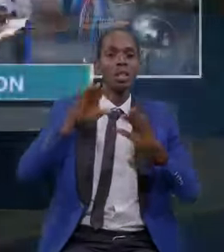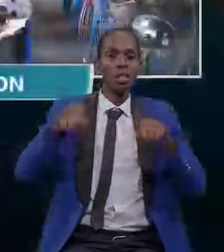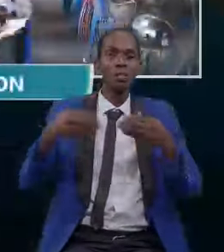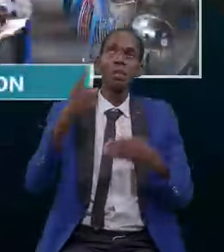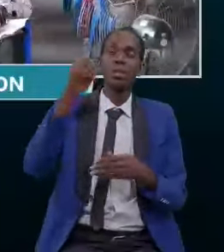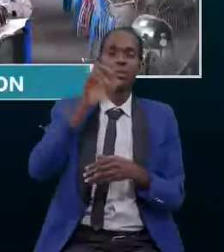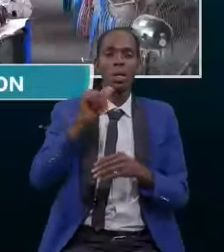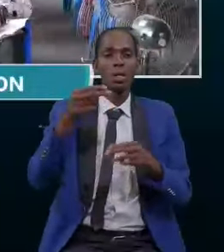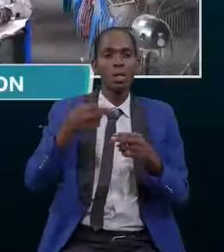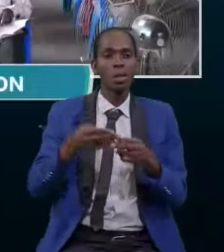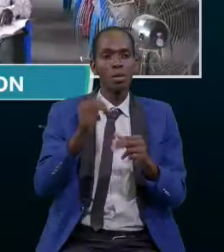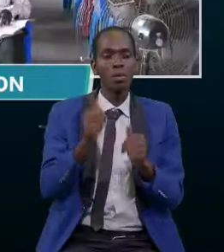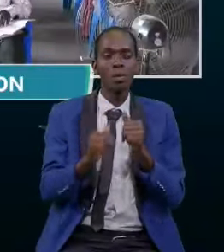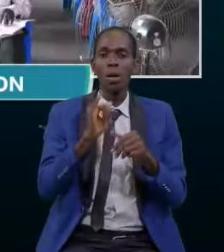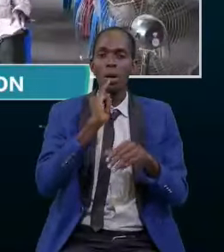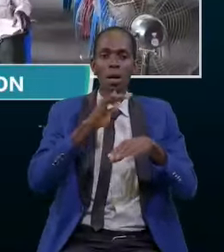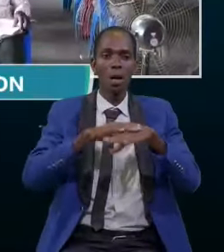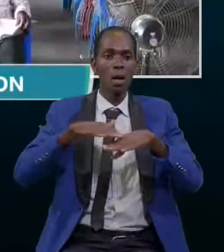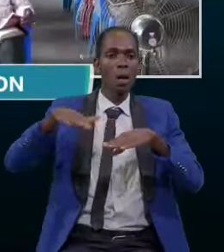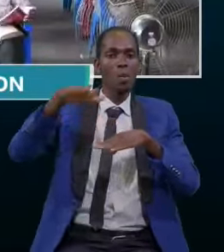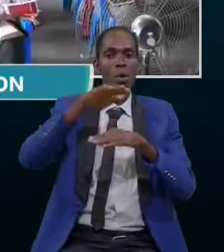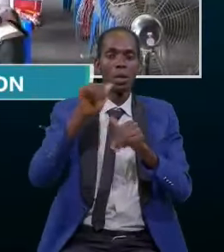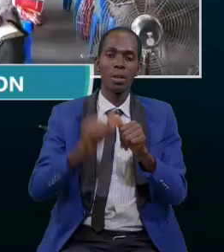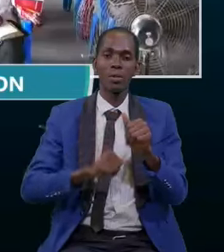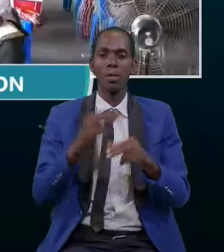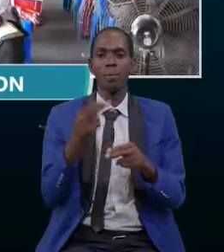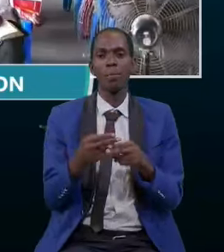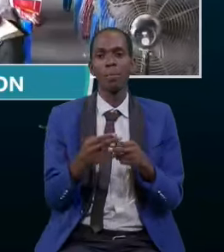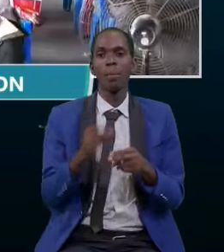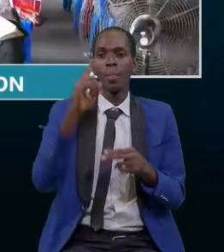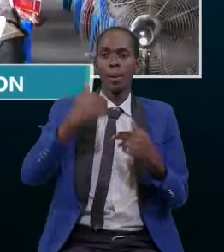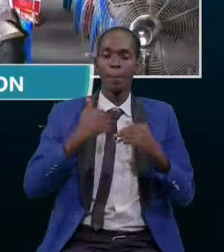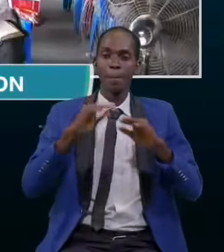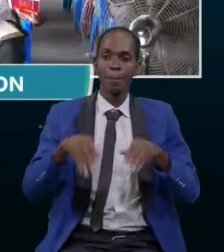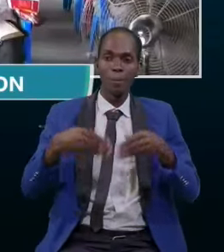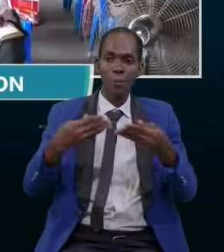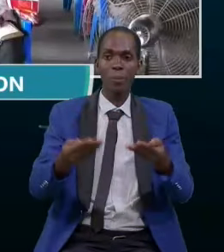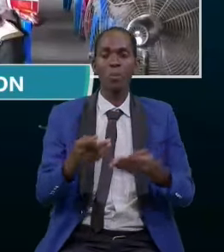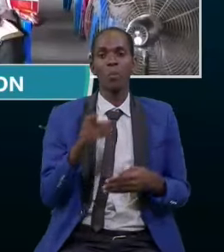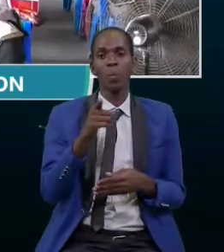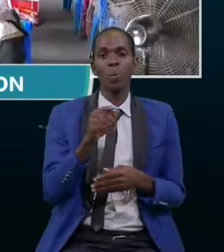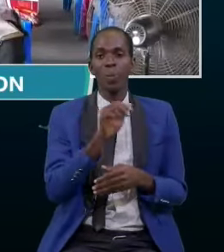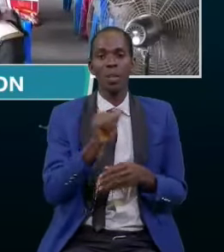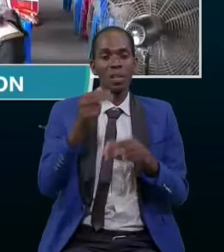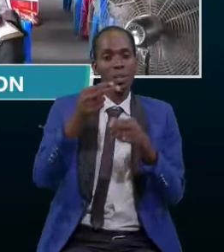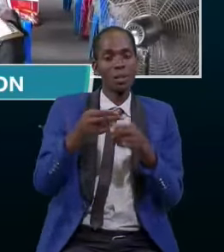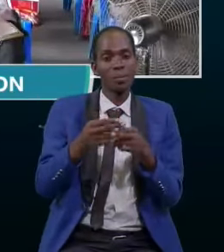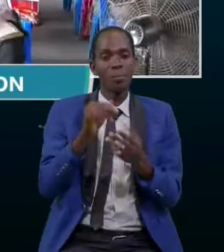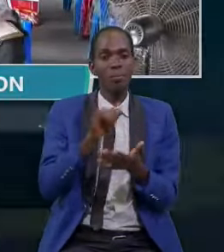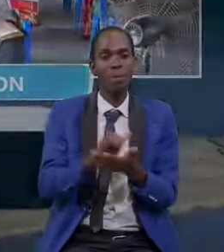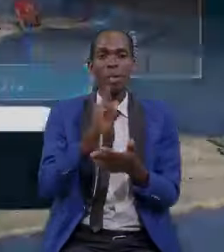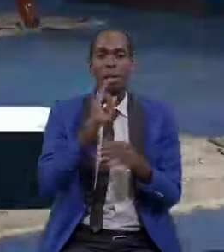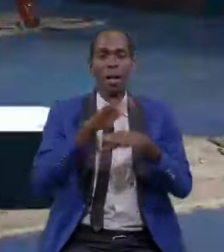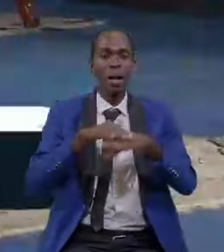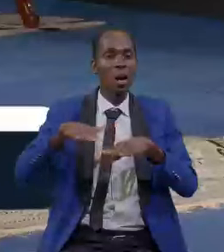is above every name. He has given him a name which is above